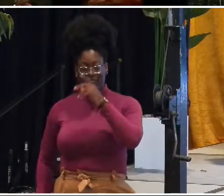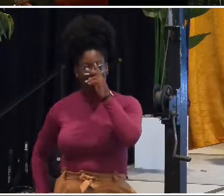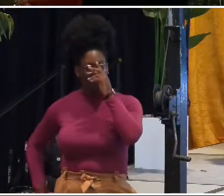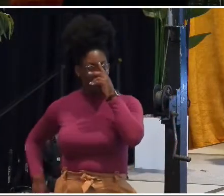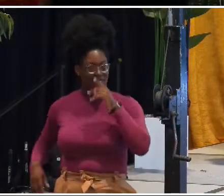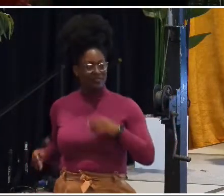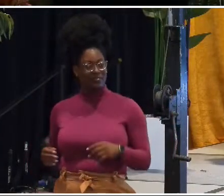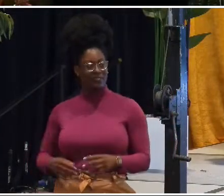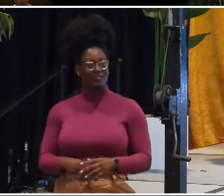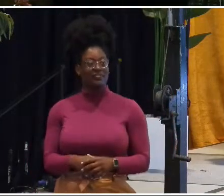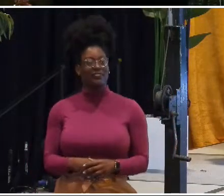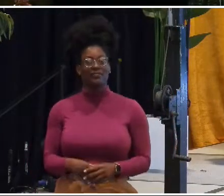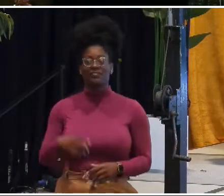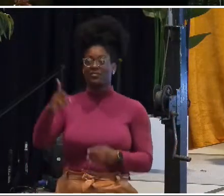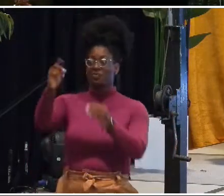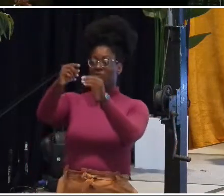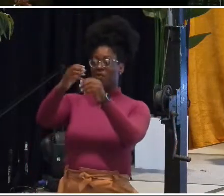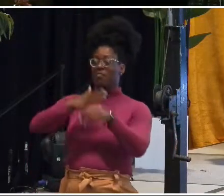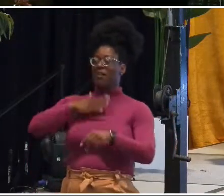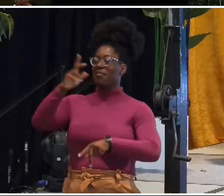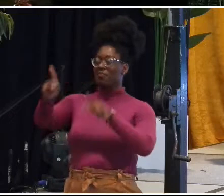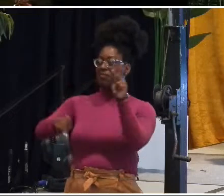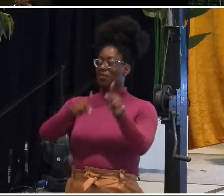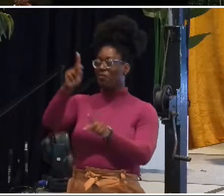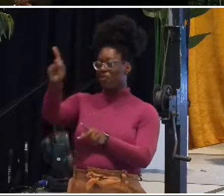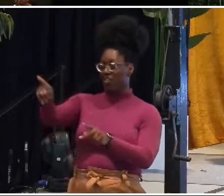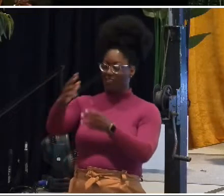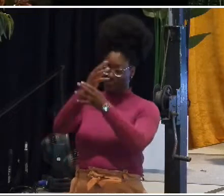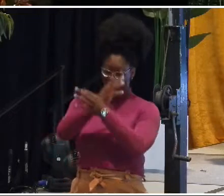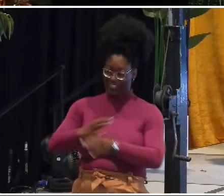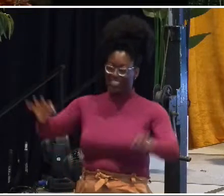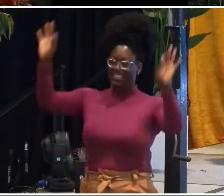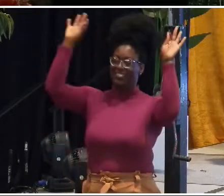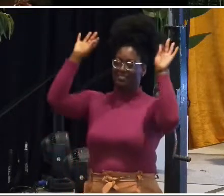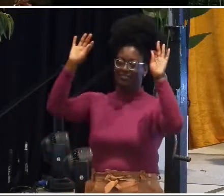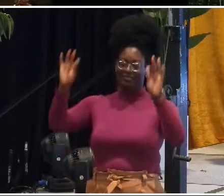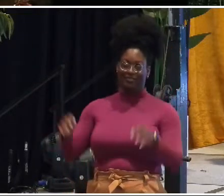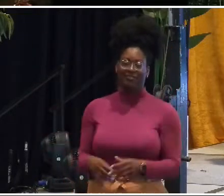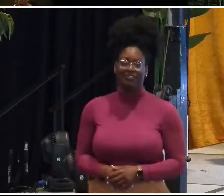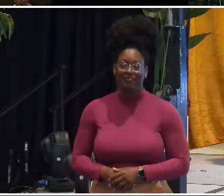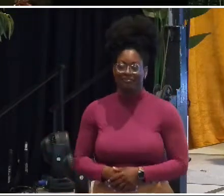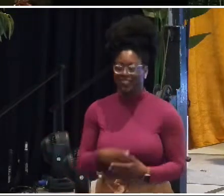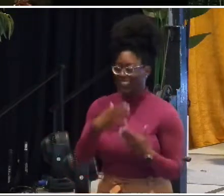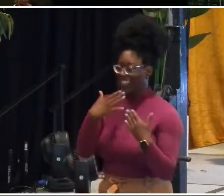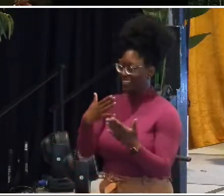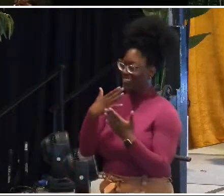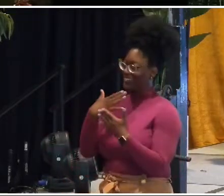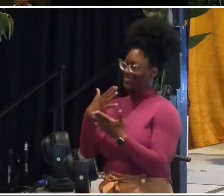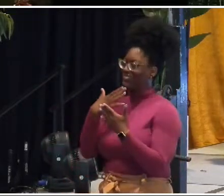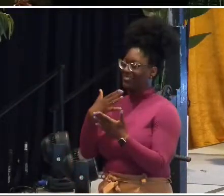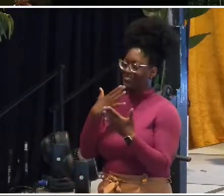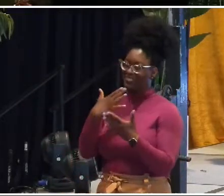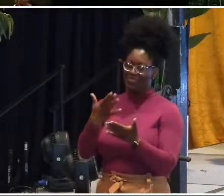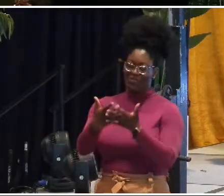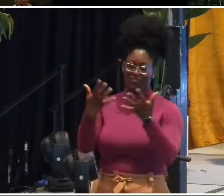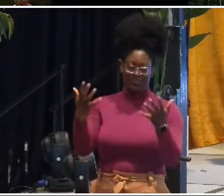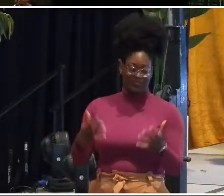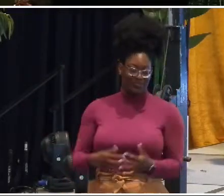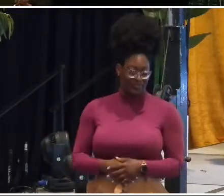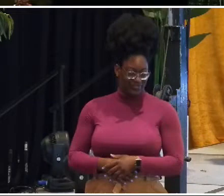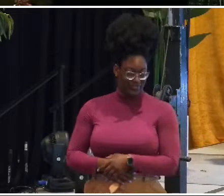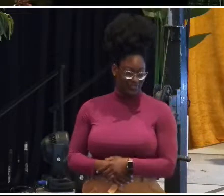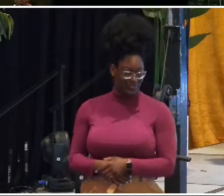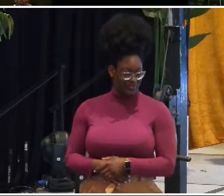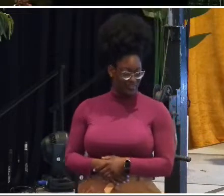are free. One more time. My people are free. Thank you, thank you, thank you.